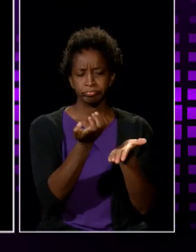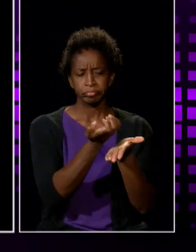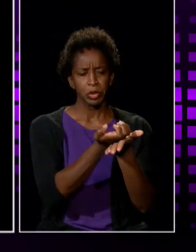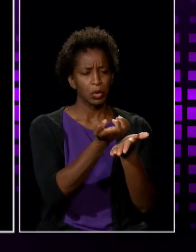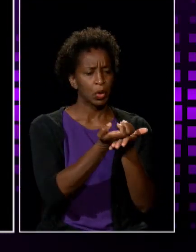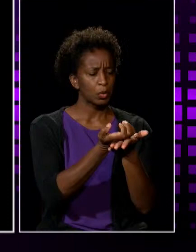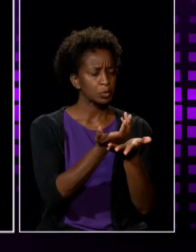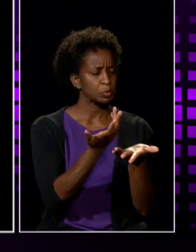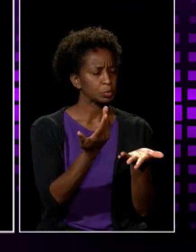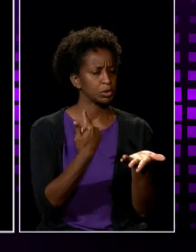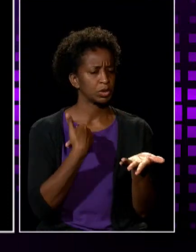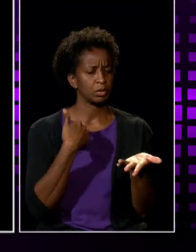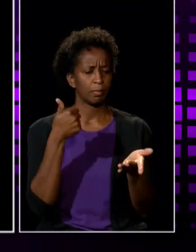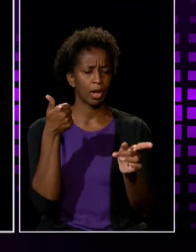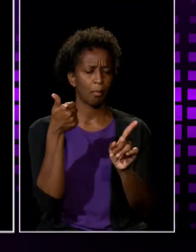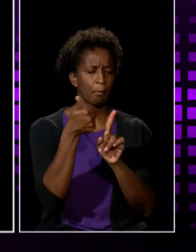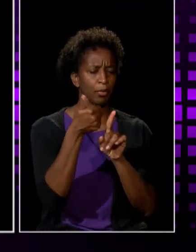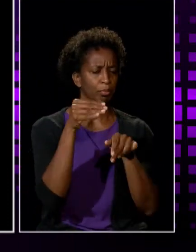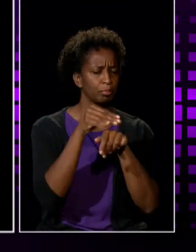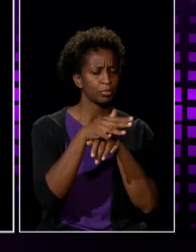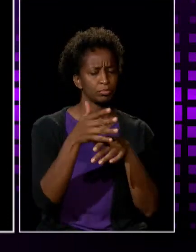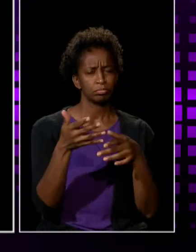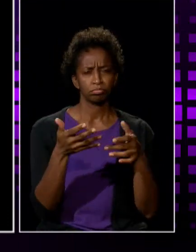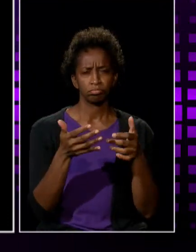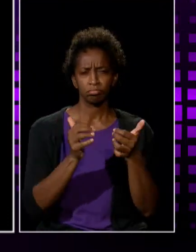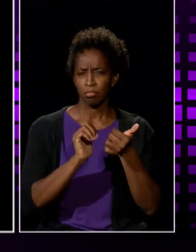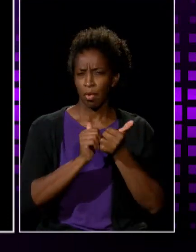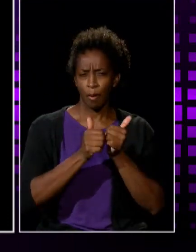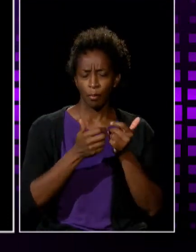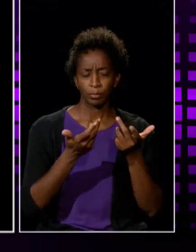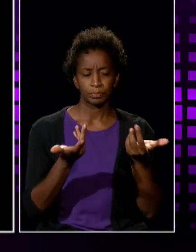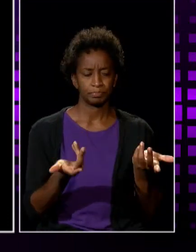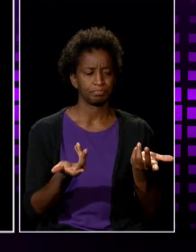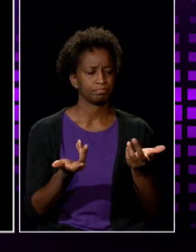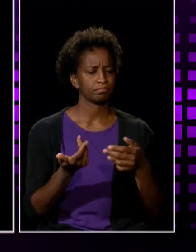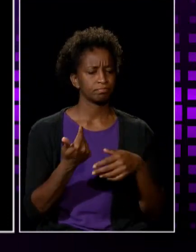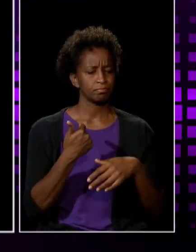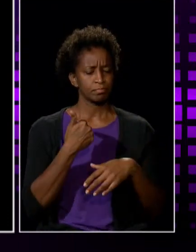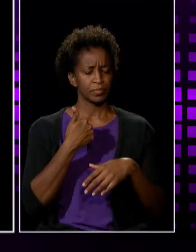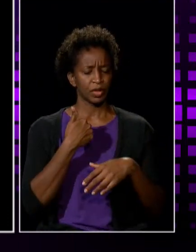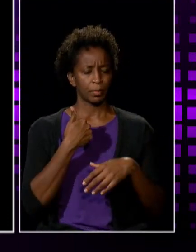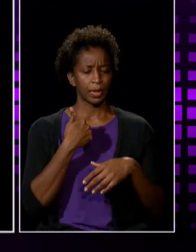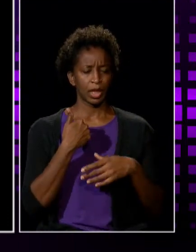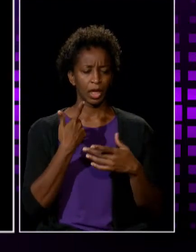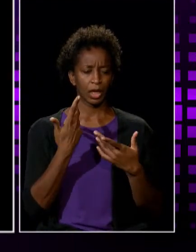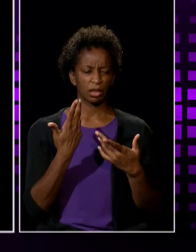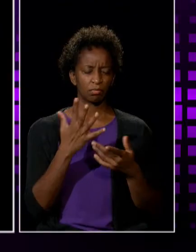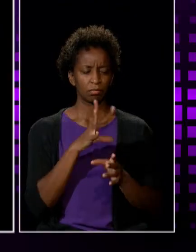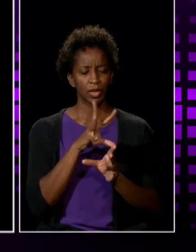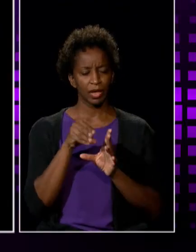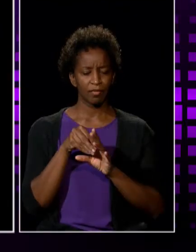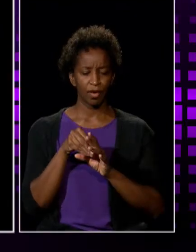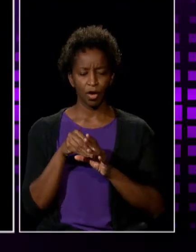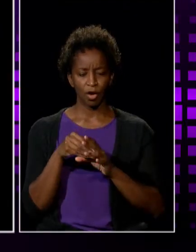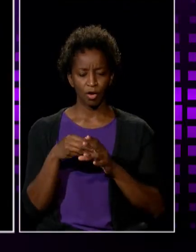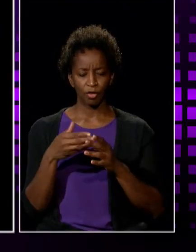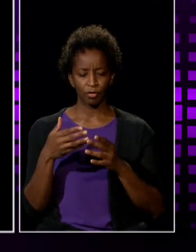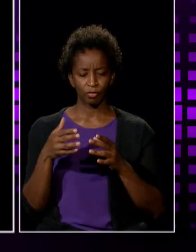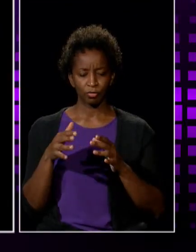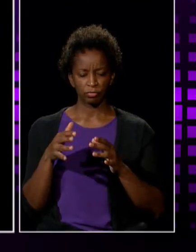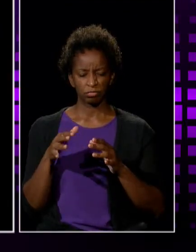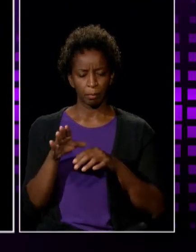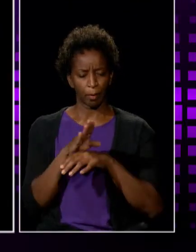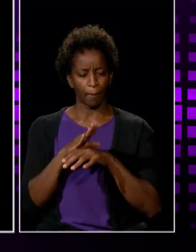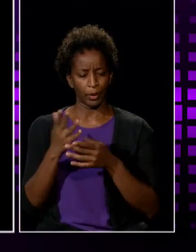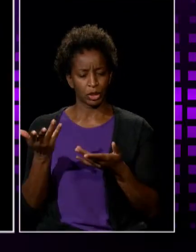an international yet a Barbadian citizen. Um, all those things come into play when you hear, okay,